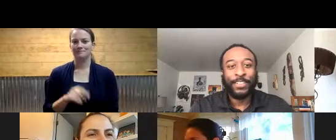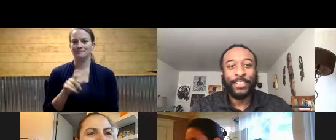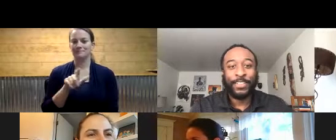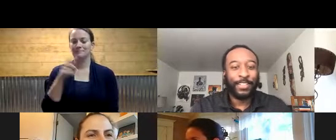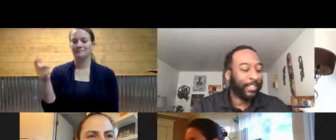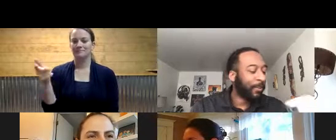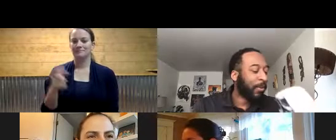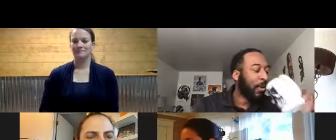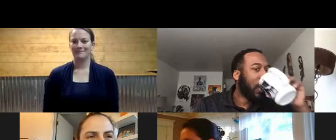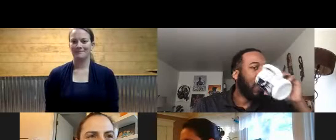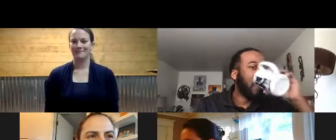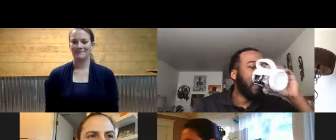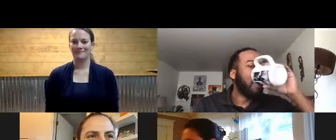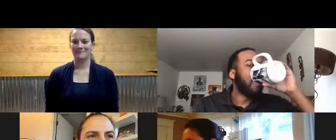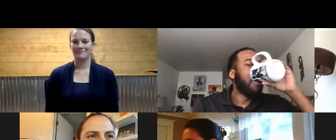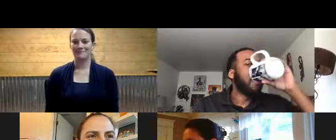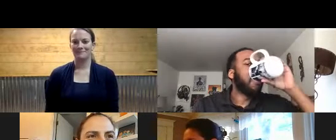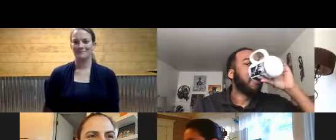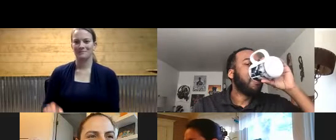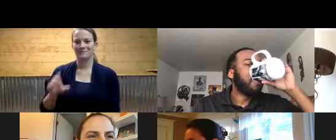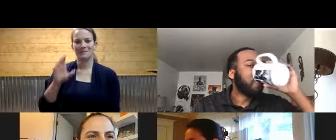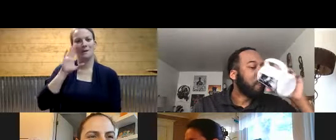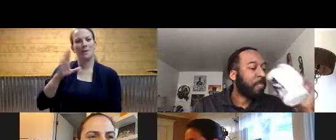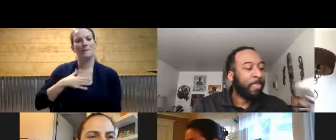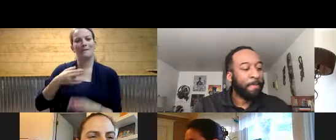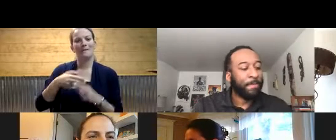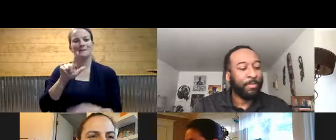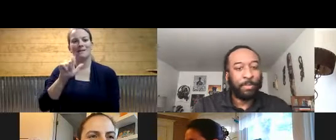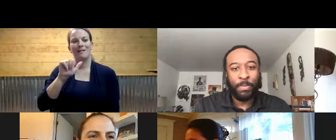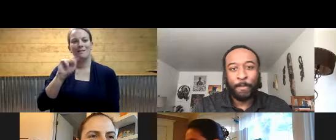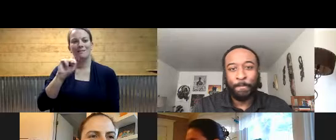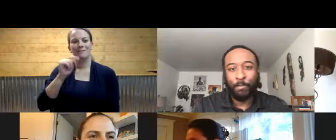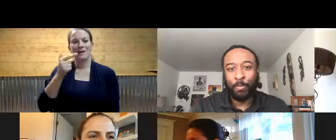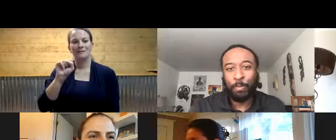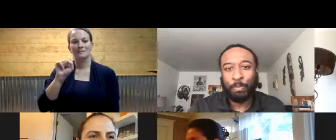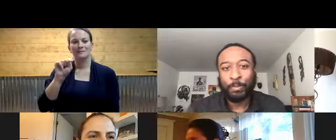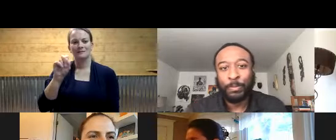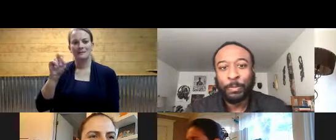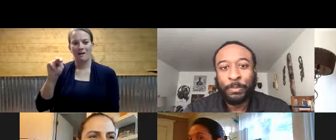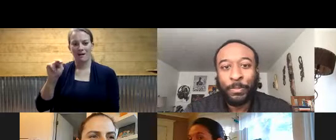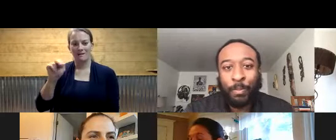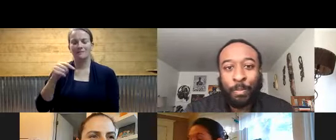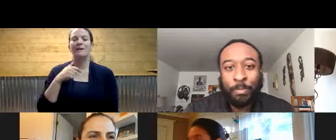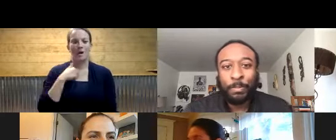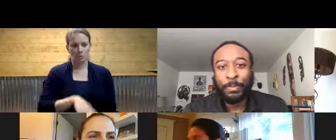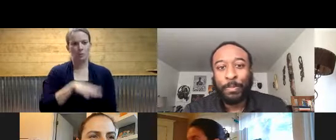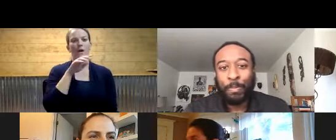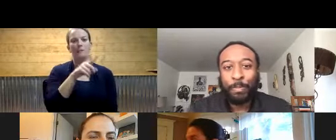Hey everyone. My name is Langston, and like Kaushal, I was born and raised in Dubai as